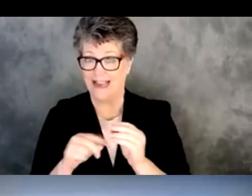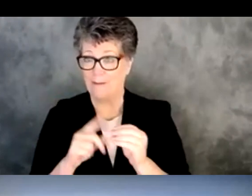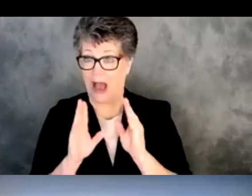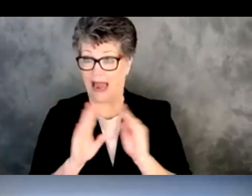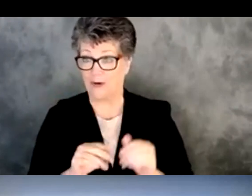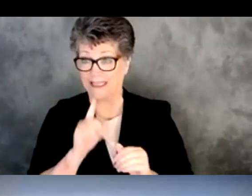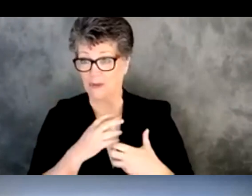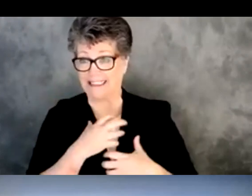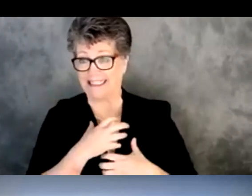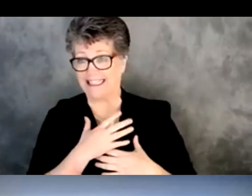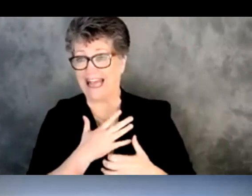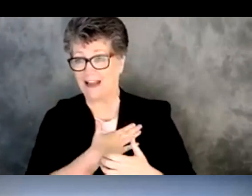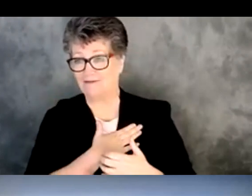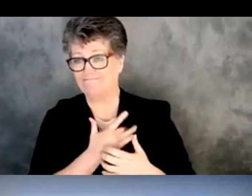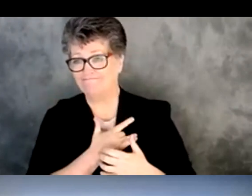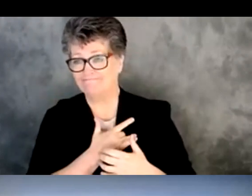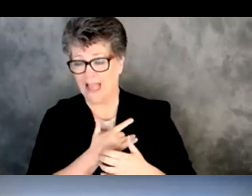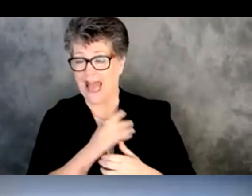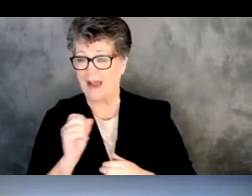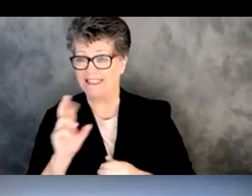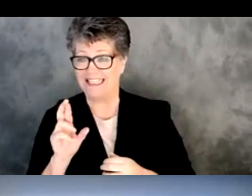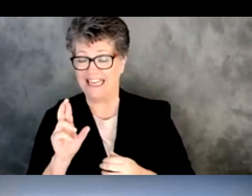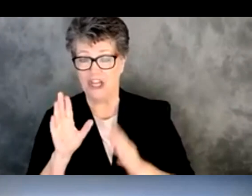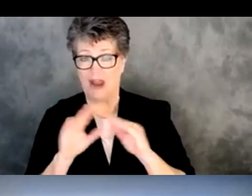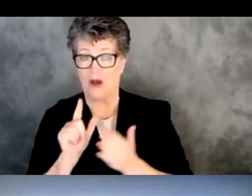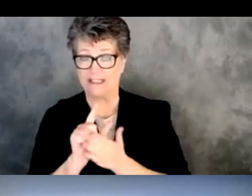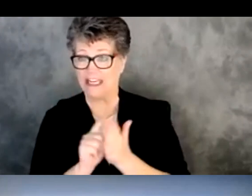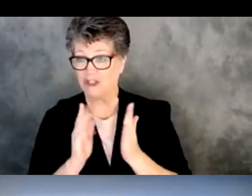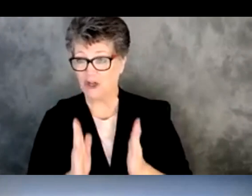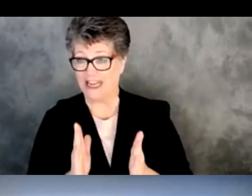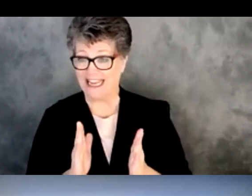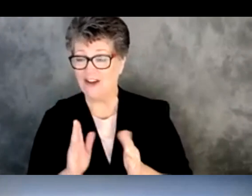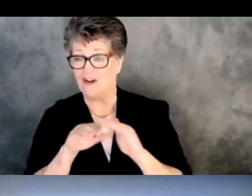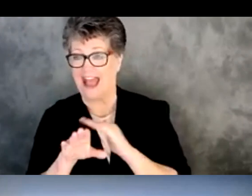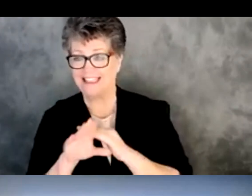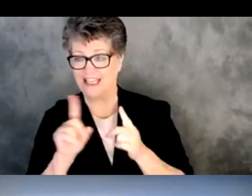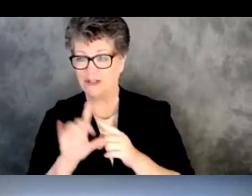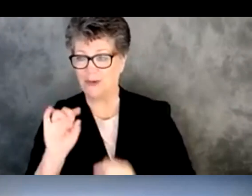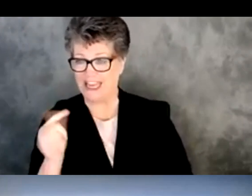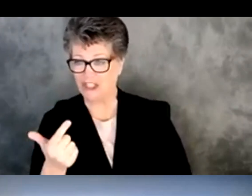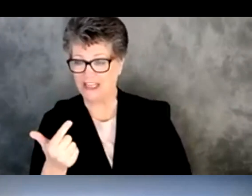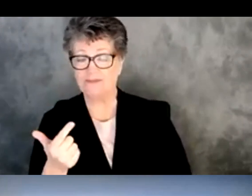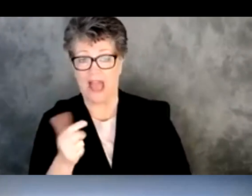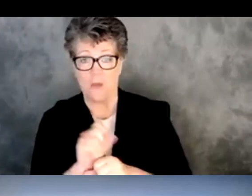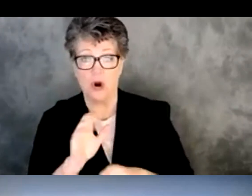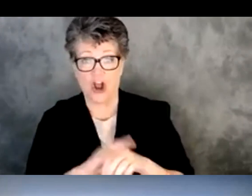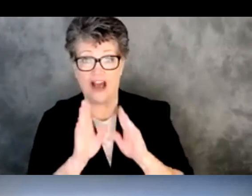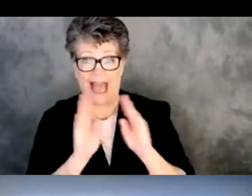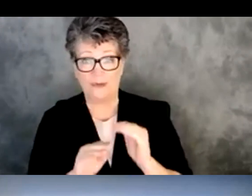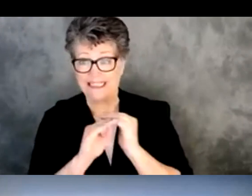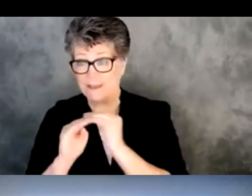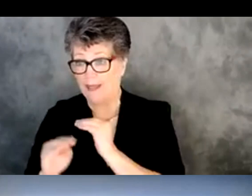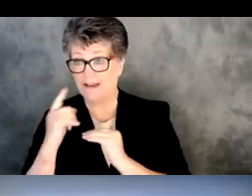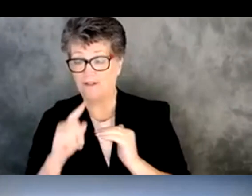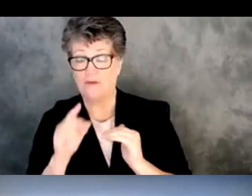my heart. I am the senior housing attorney at Justice and Aging. I work a lot on housing stability for